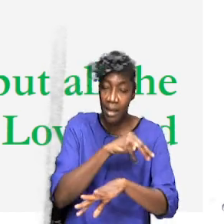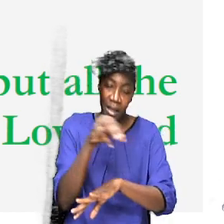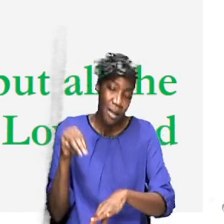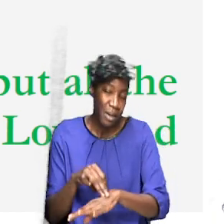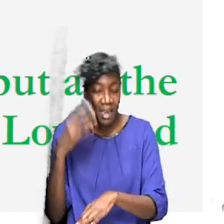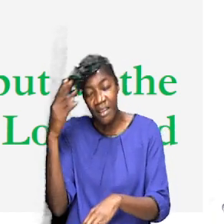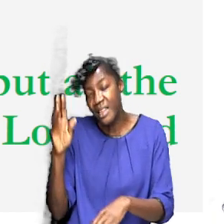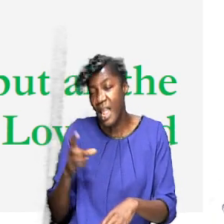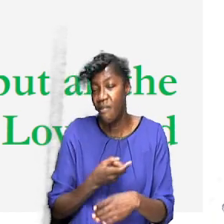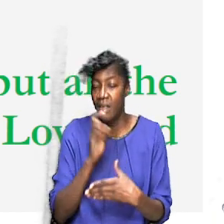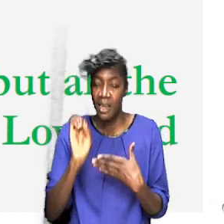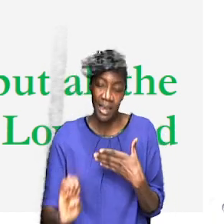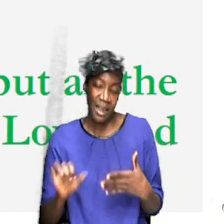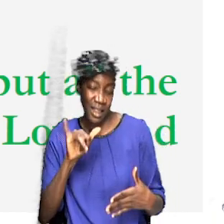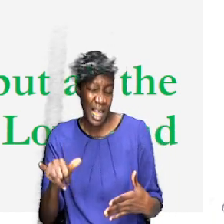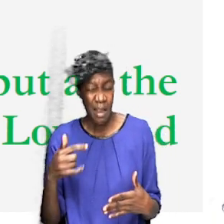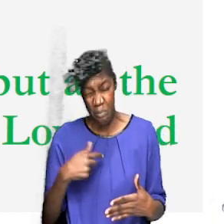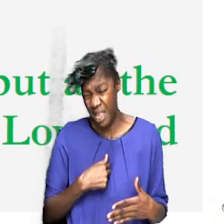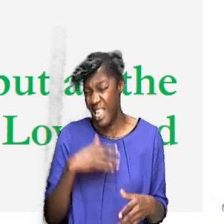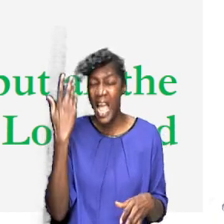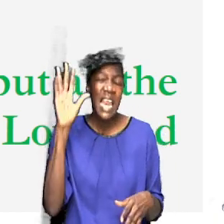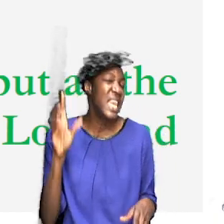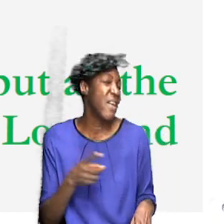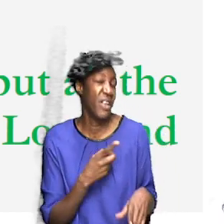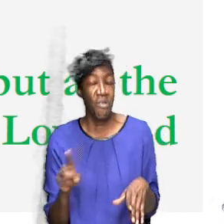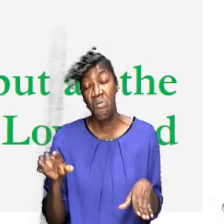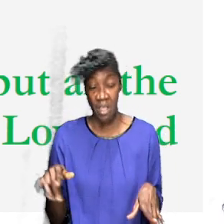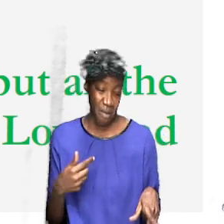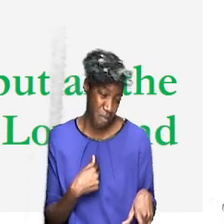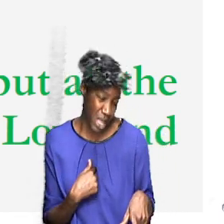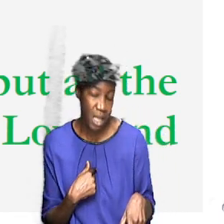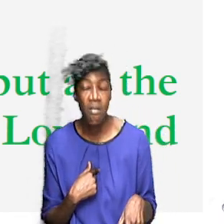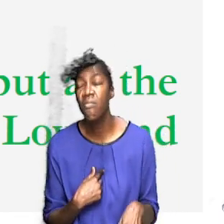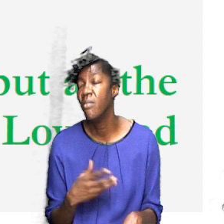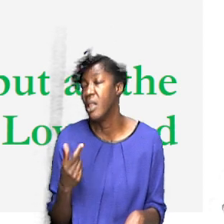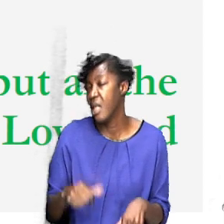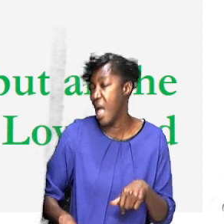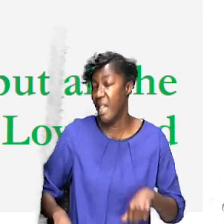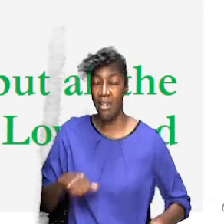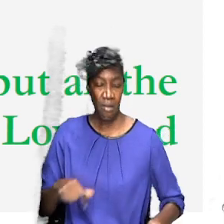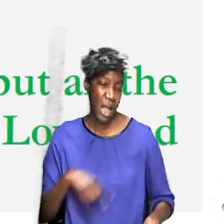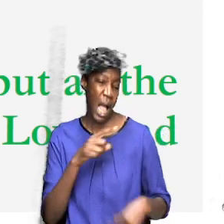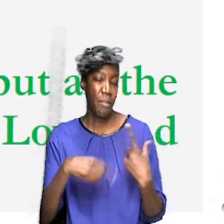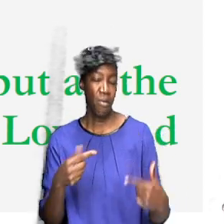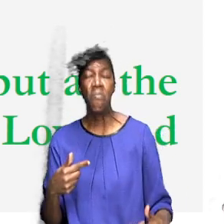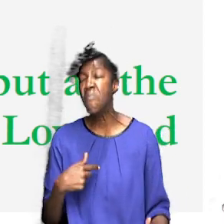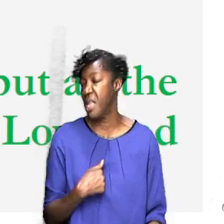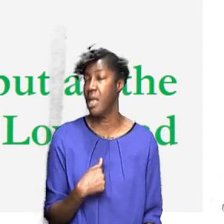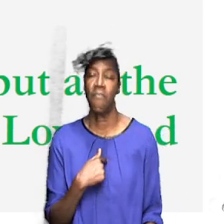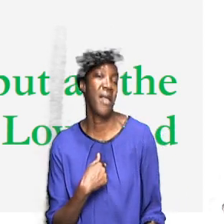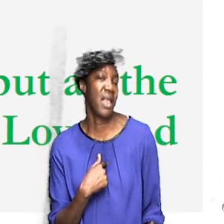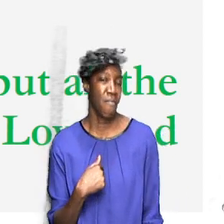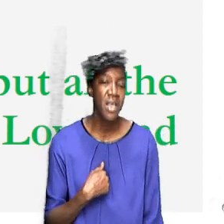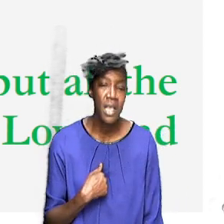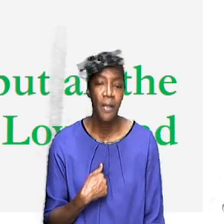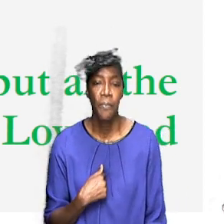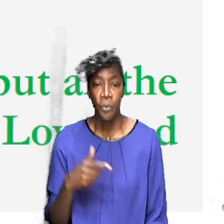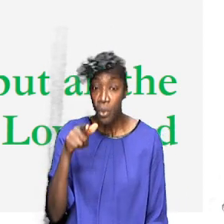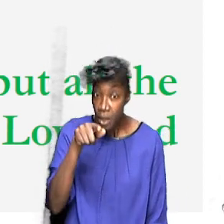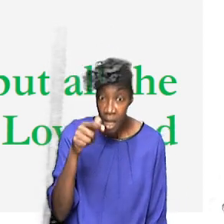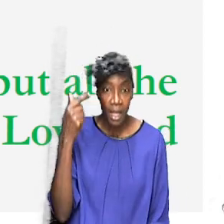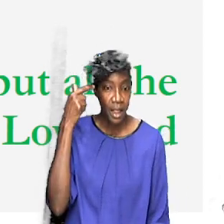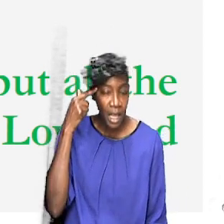never done that, and I will never do that, and so on and so forth. And you have that type of attitude. It's about me. It's you. And we think that because of